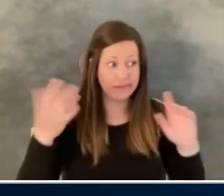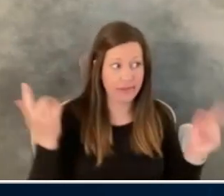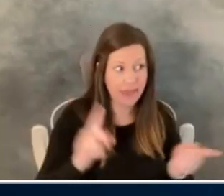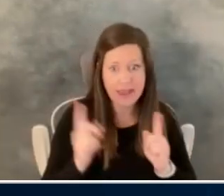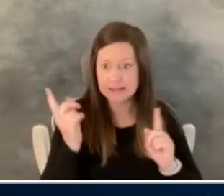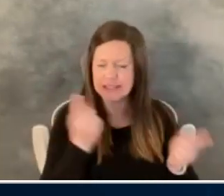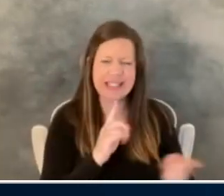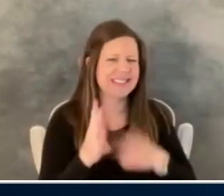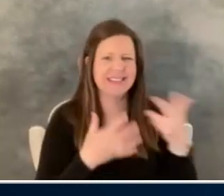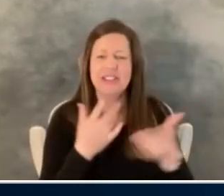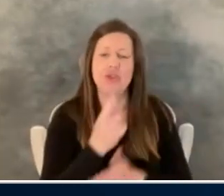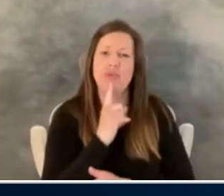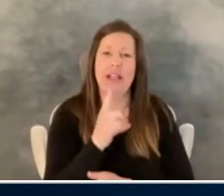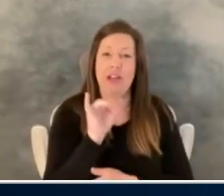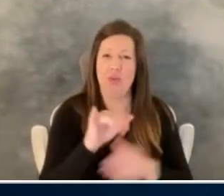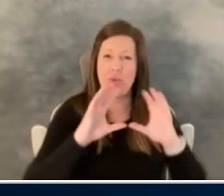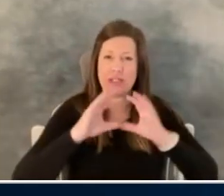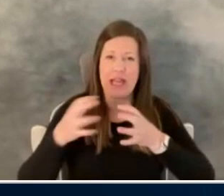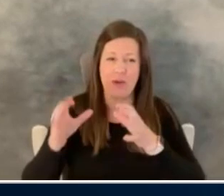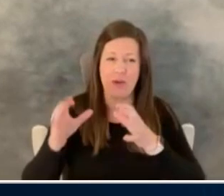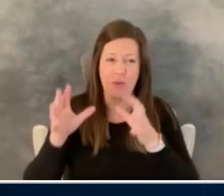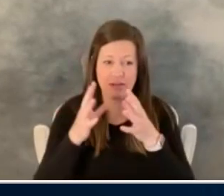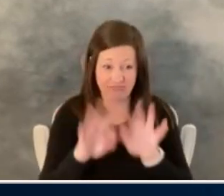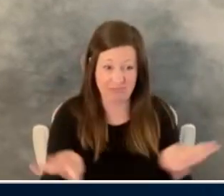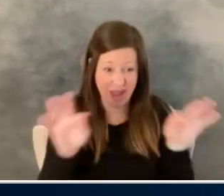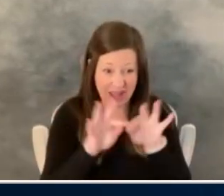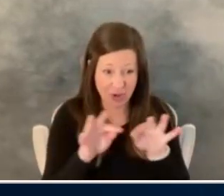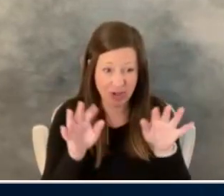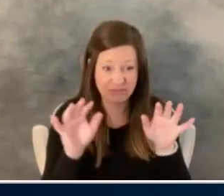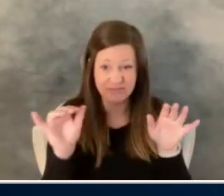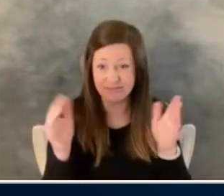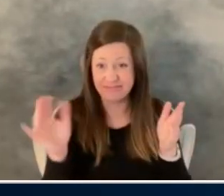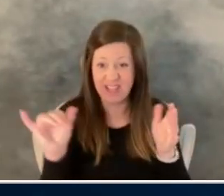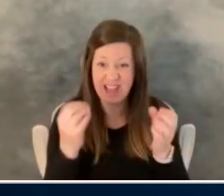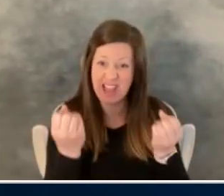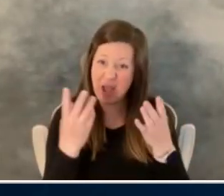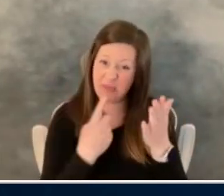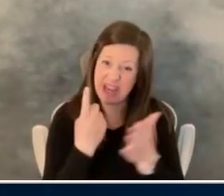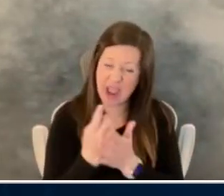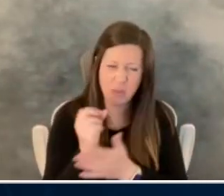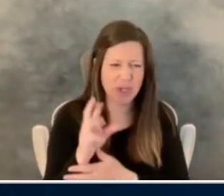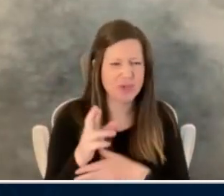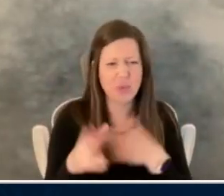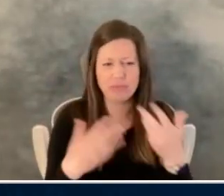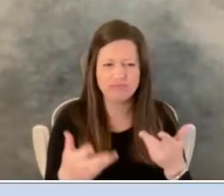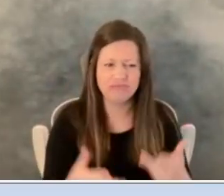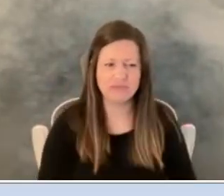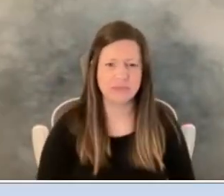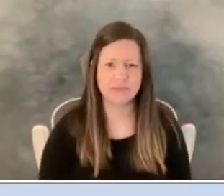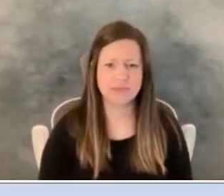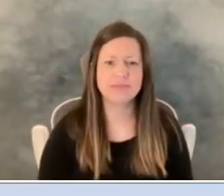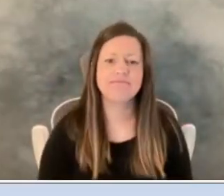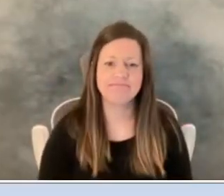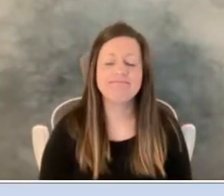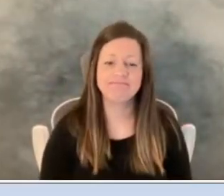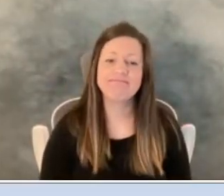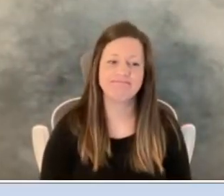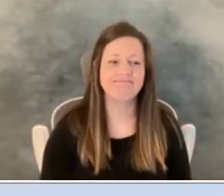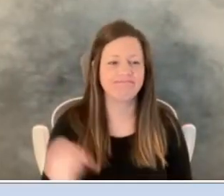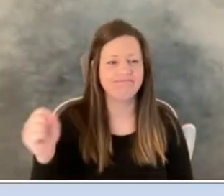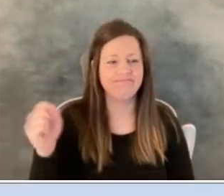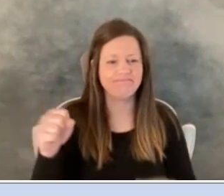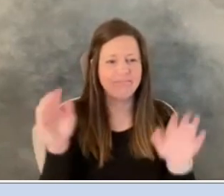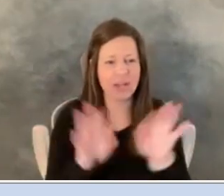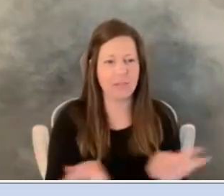Do those categories matter just as much as how many hours of basic sleep you're getting? Yeah, they do matter. I think, and